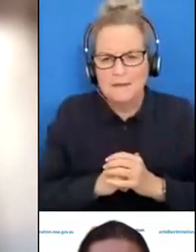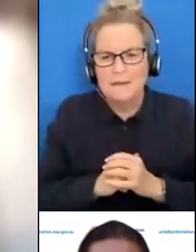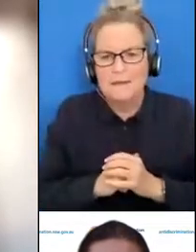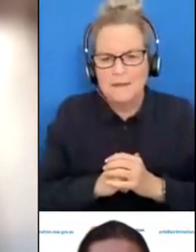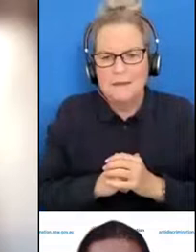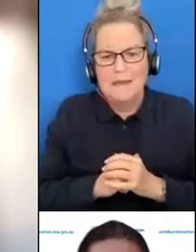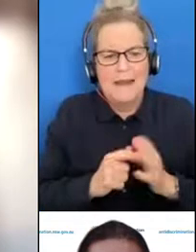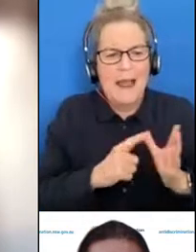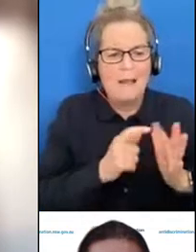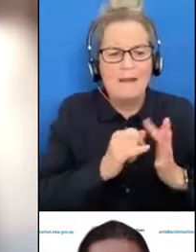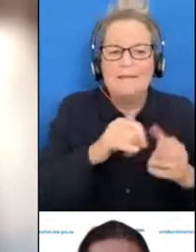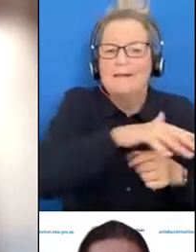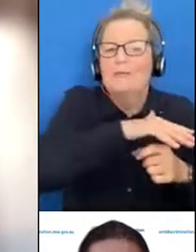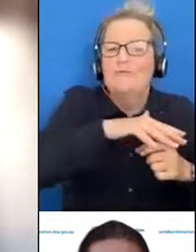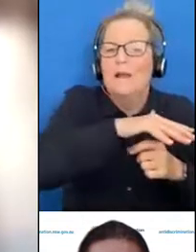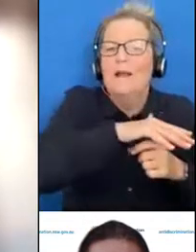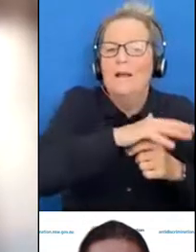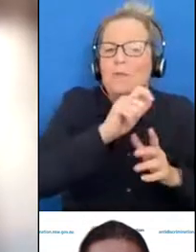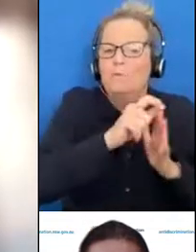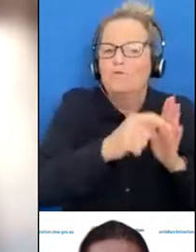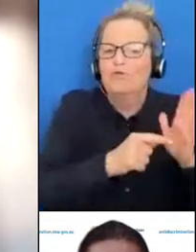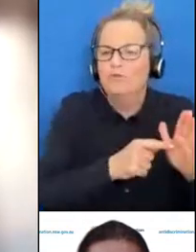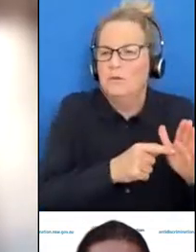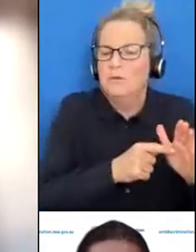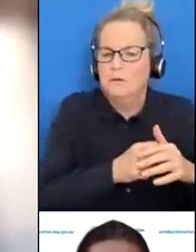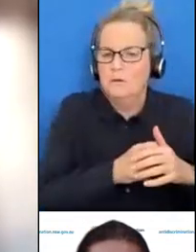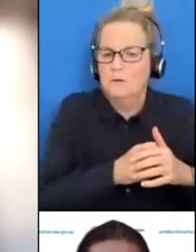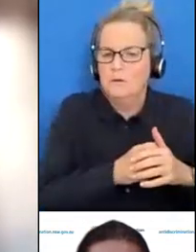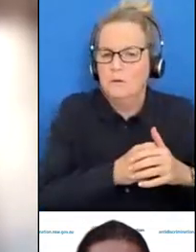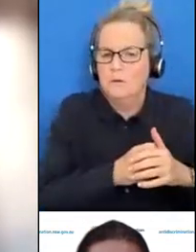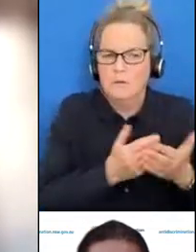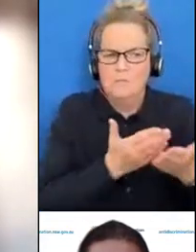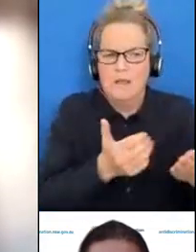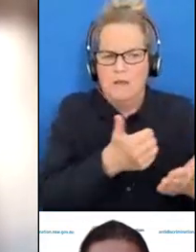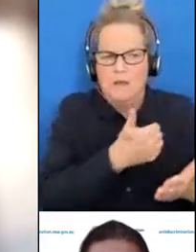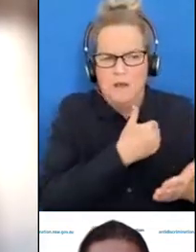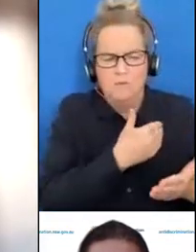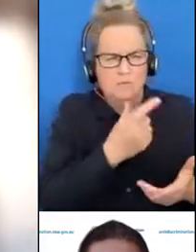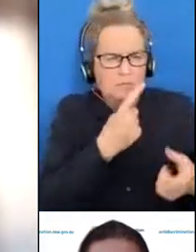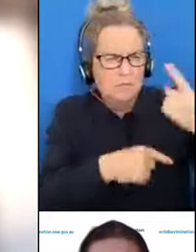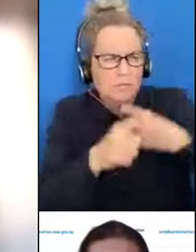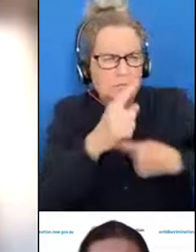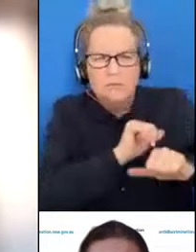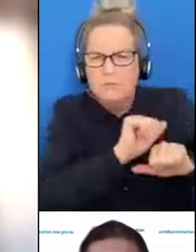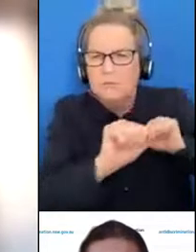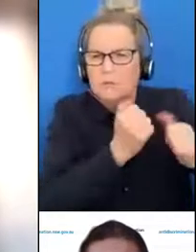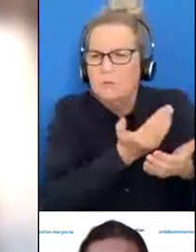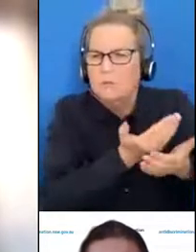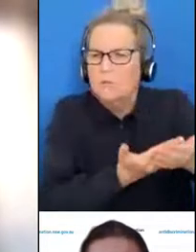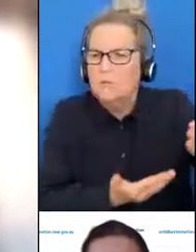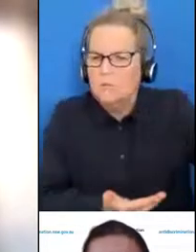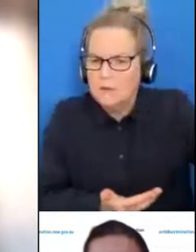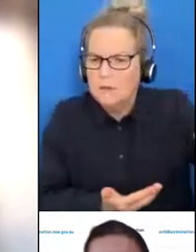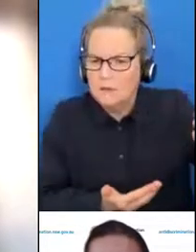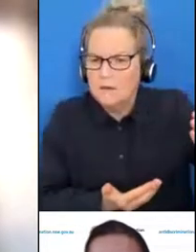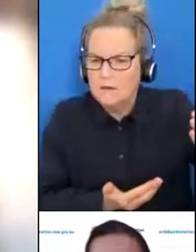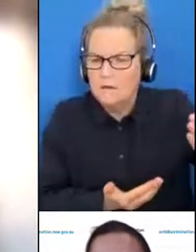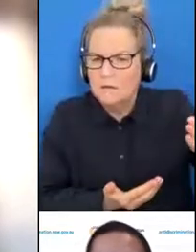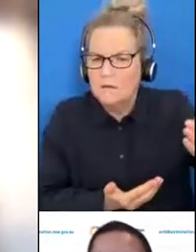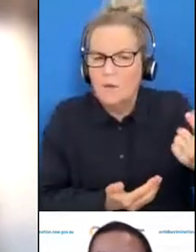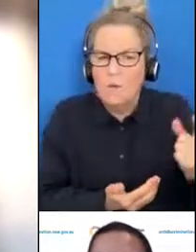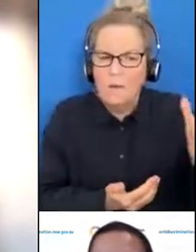Wales public sector for this project. And they have been kind enough to share their stories. So one of them actually told me